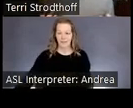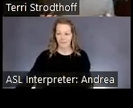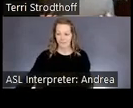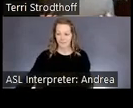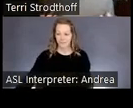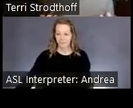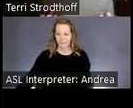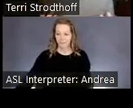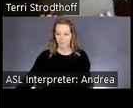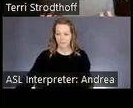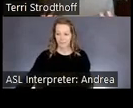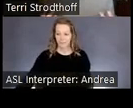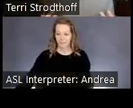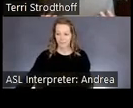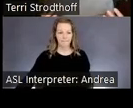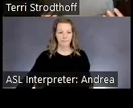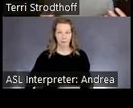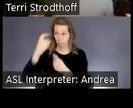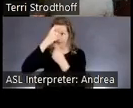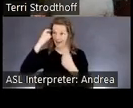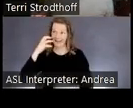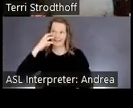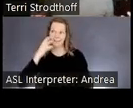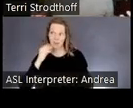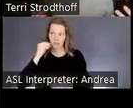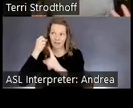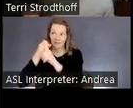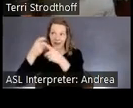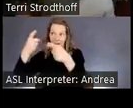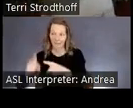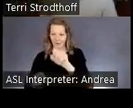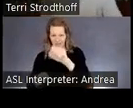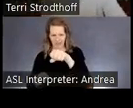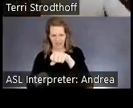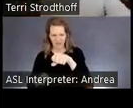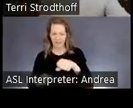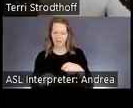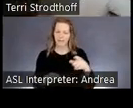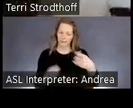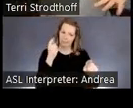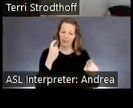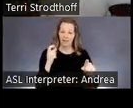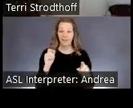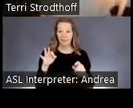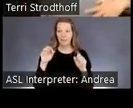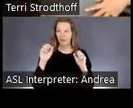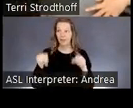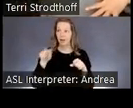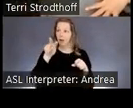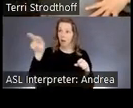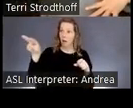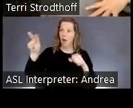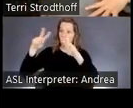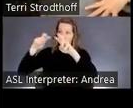traumatic experiences, but it's like what we used to say, and we still do this, but it was our understanding that if we can go through